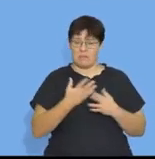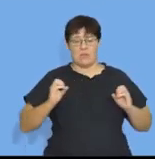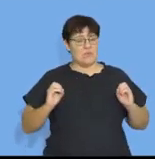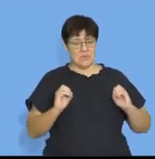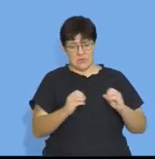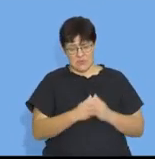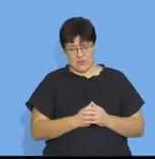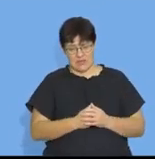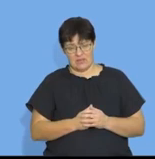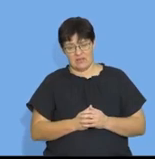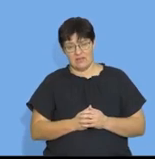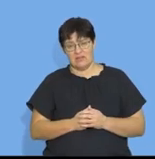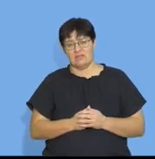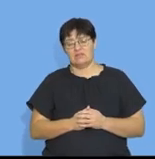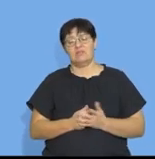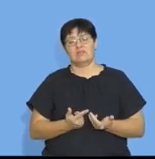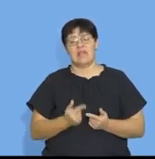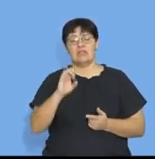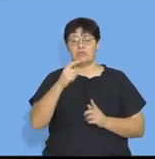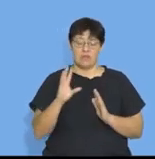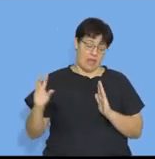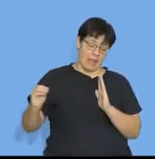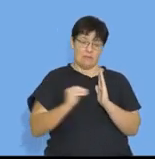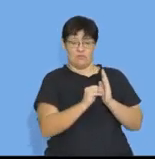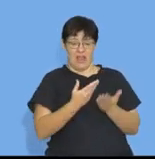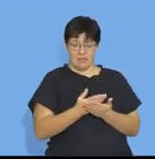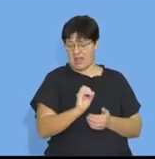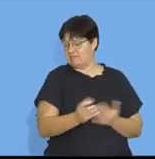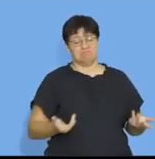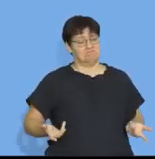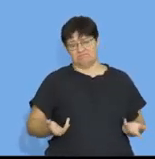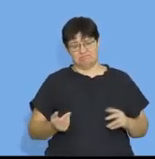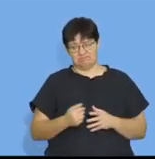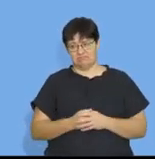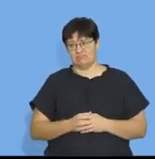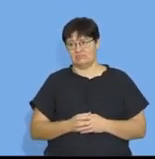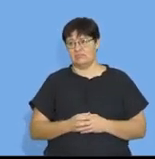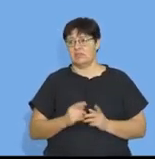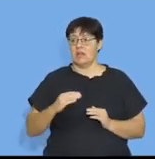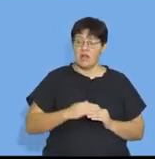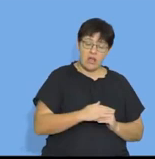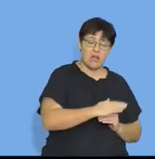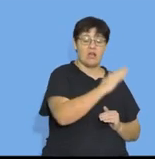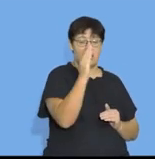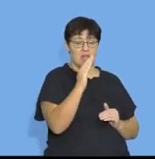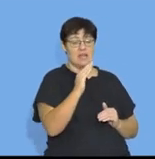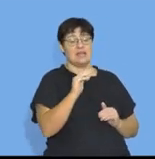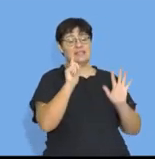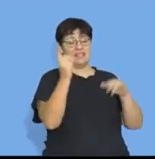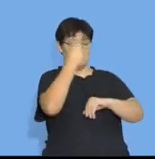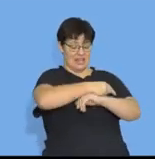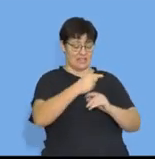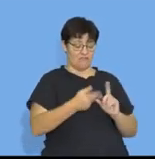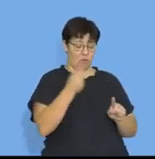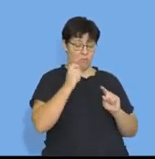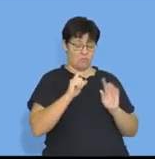available, nor is the endometrium available for implantation. During the next 14 days, or the next 7